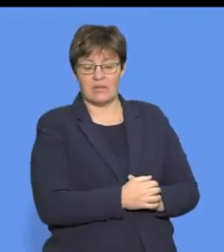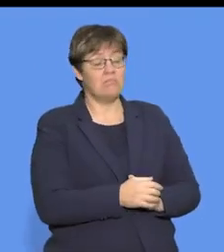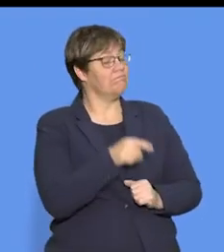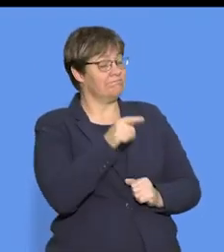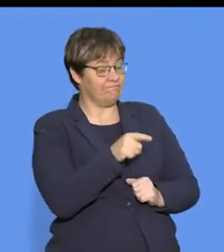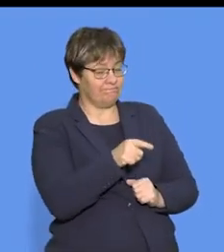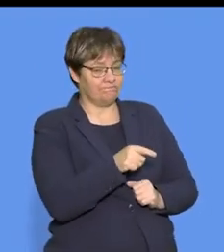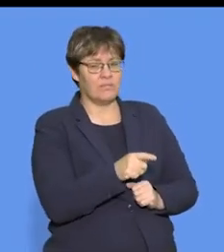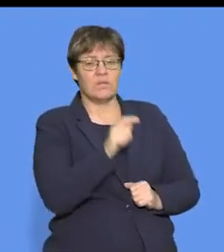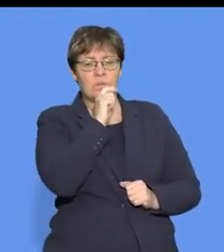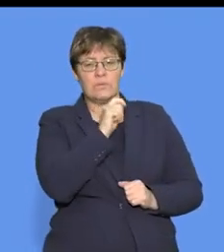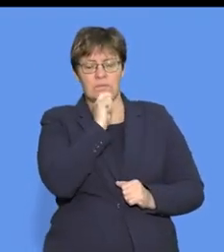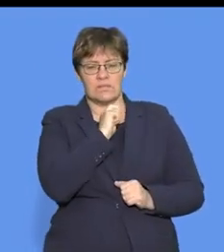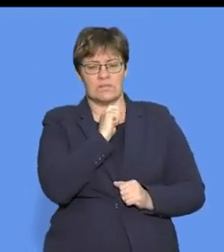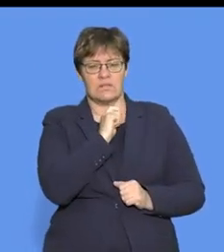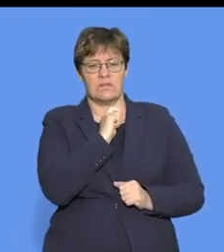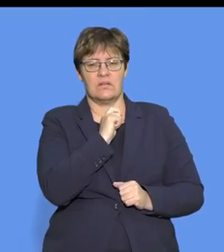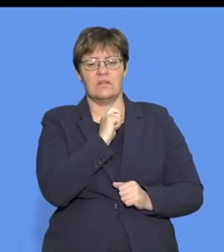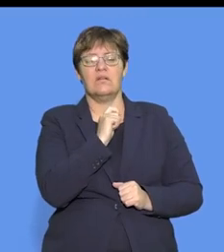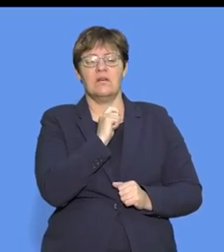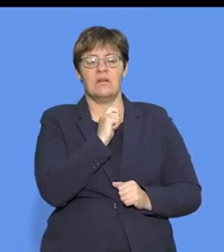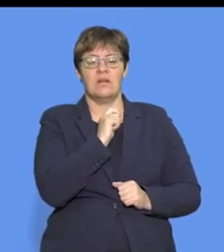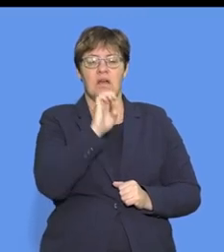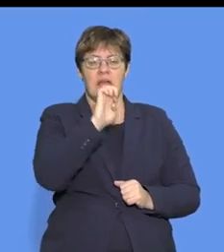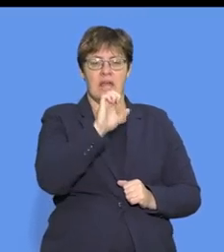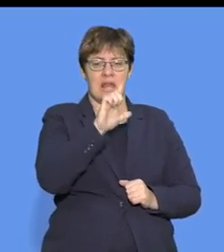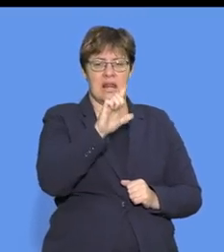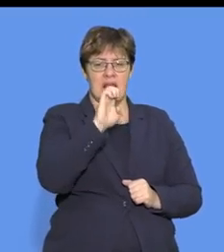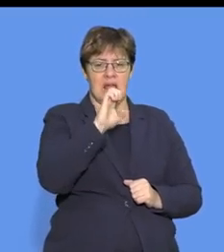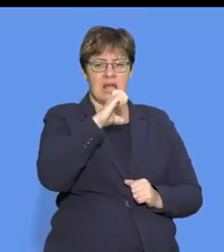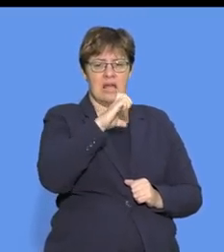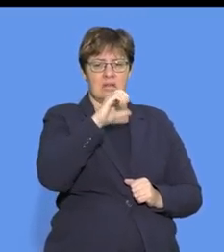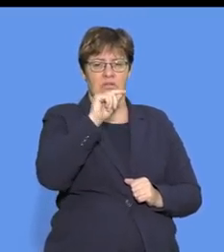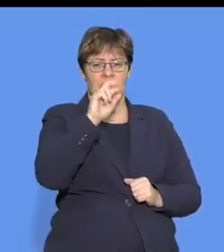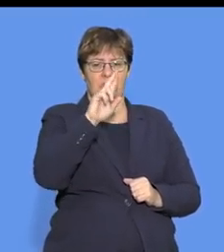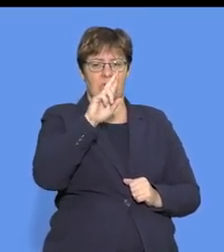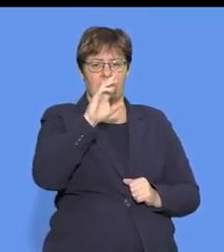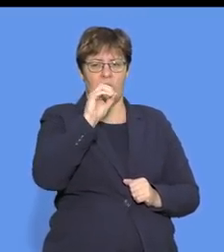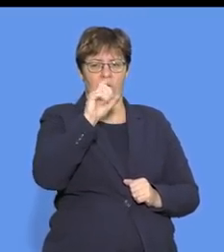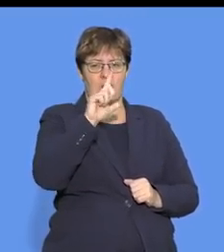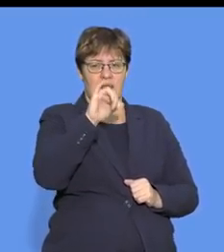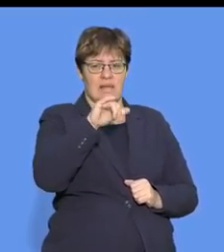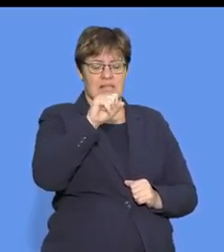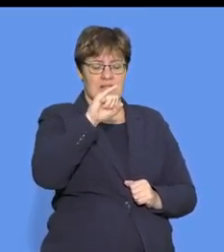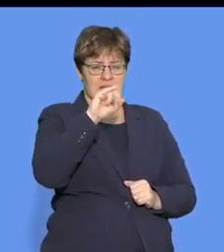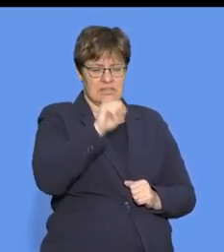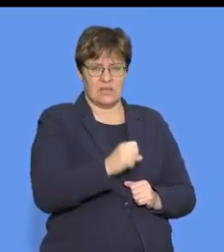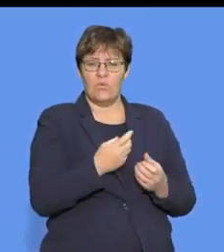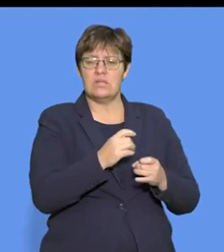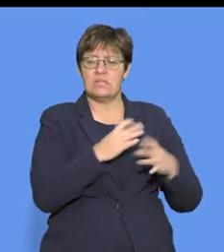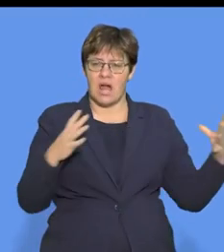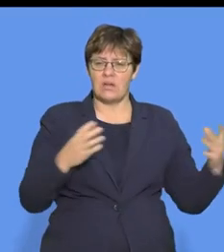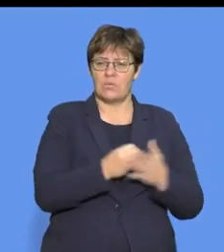cells. Here's one which was used to do some electrolysis. We started with copper 2 chloride, so we had